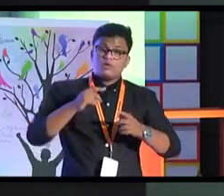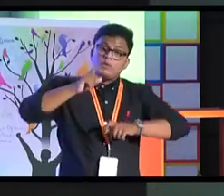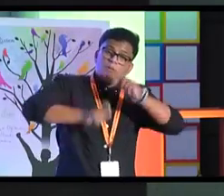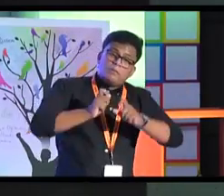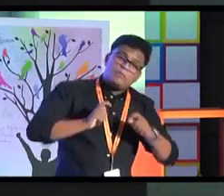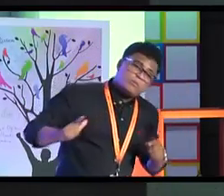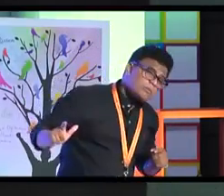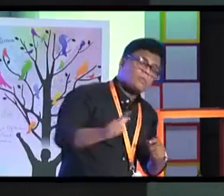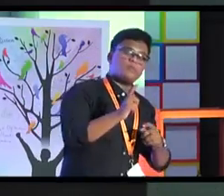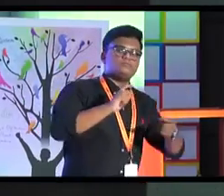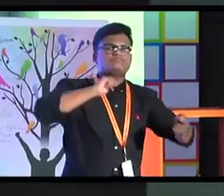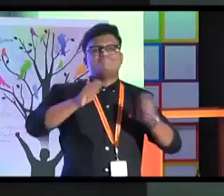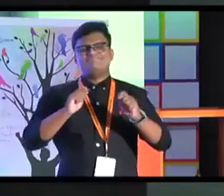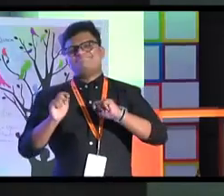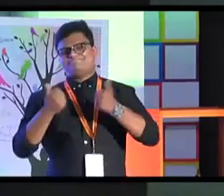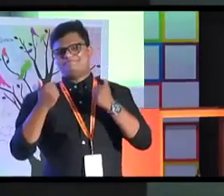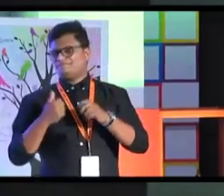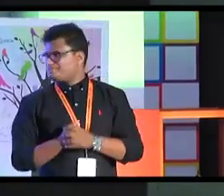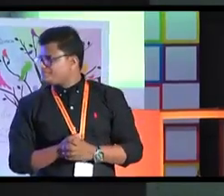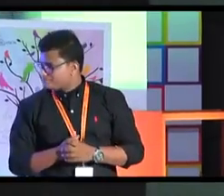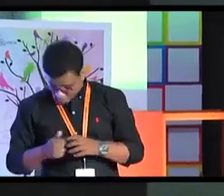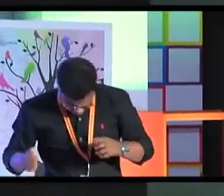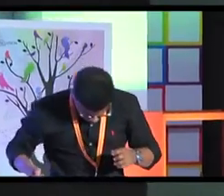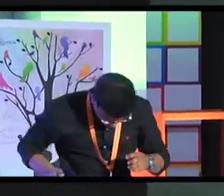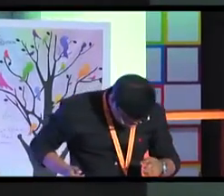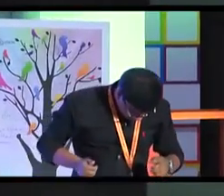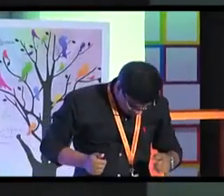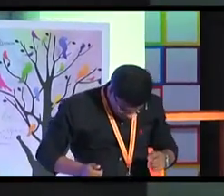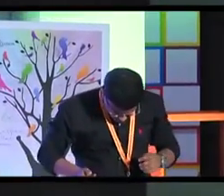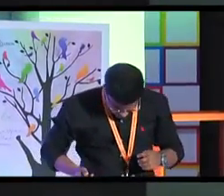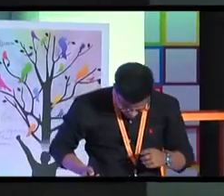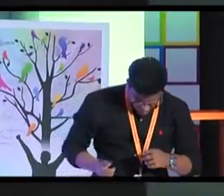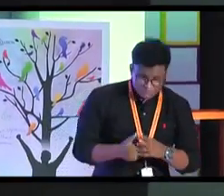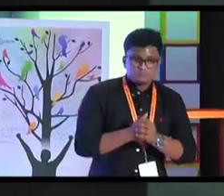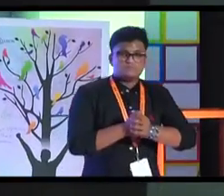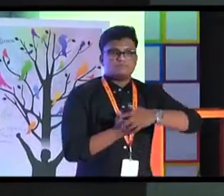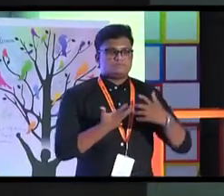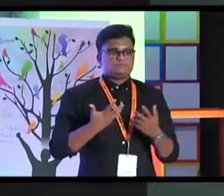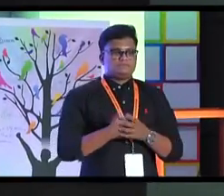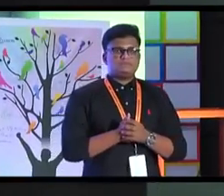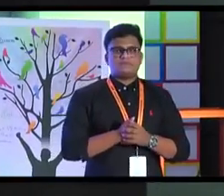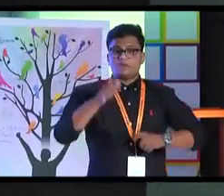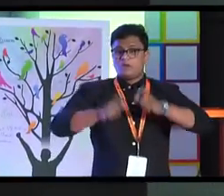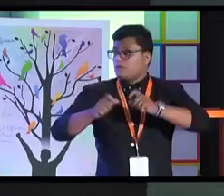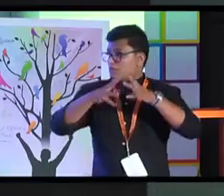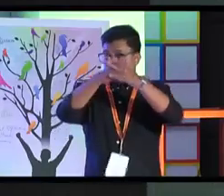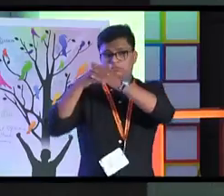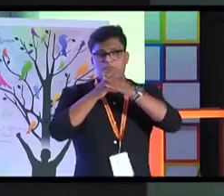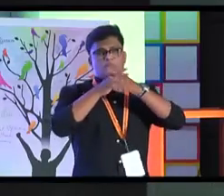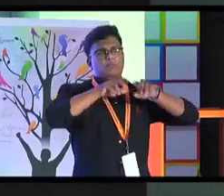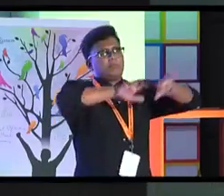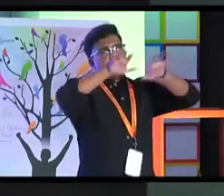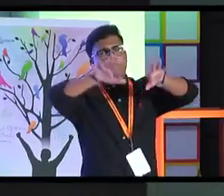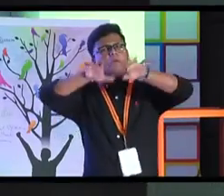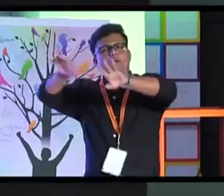community. Mass awareness, like this event, media, we have a lot of events in America also, here also. So bring